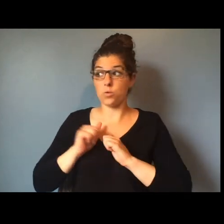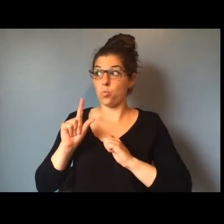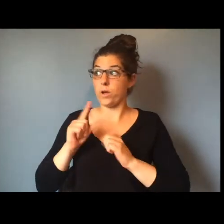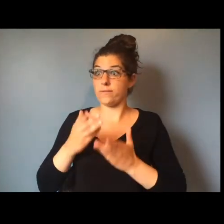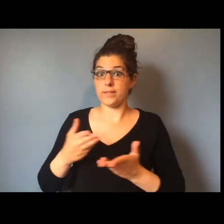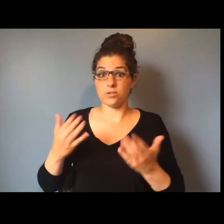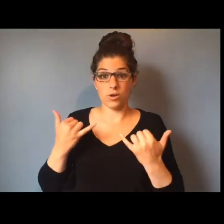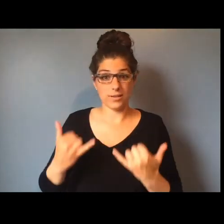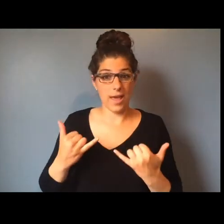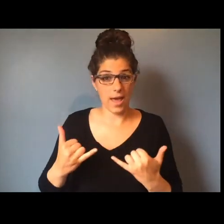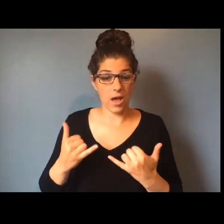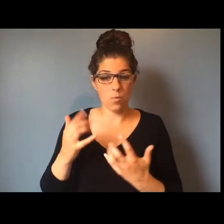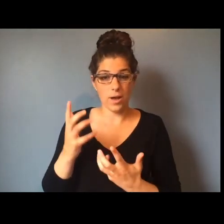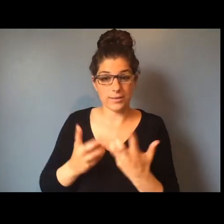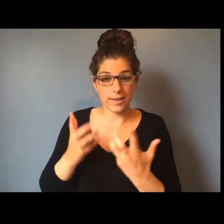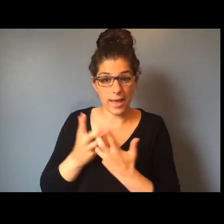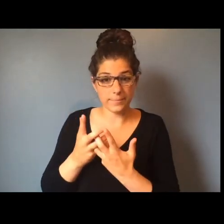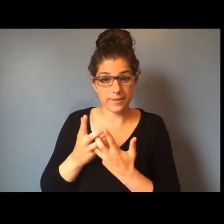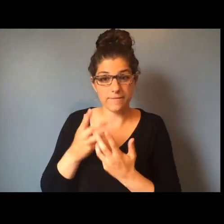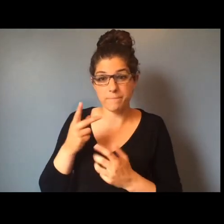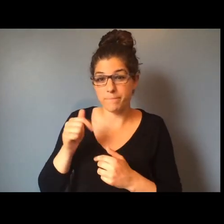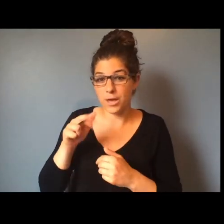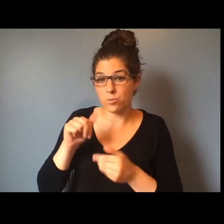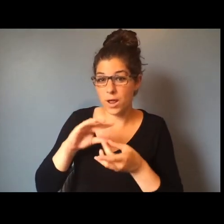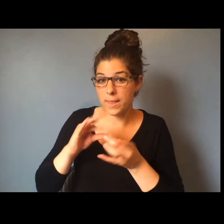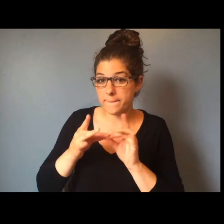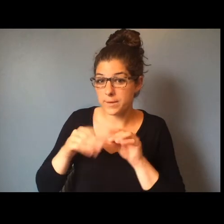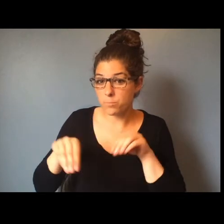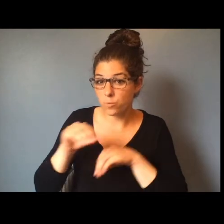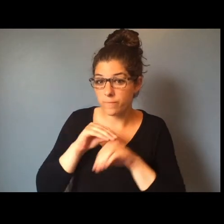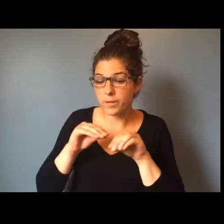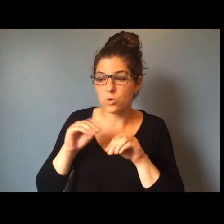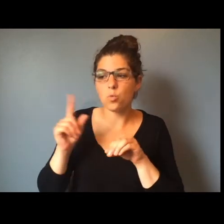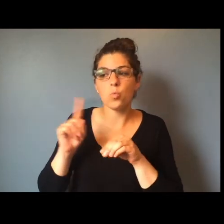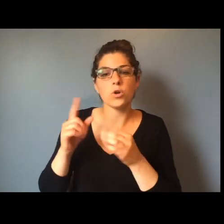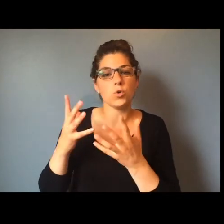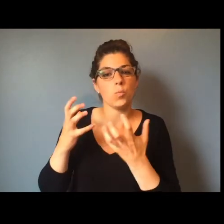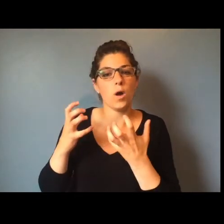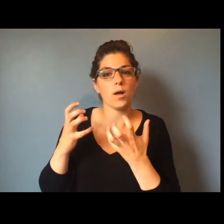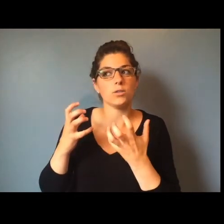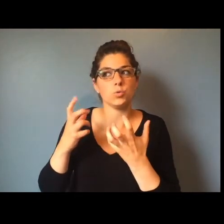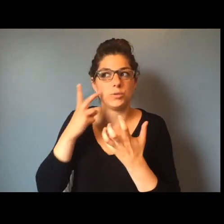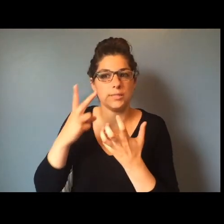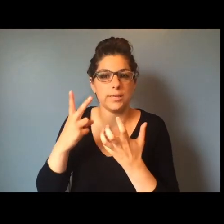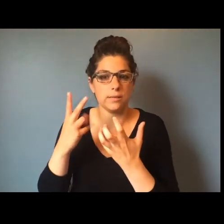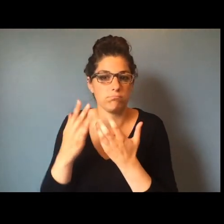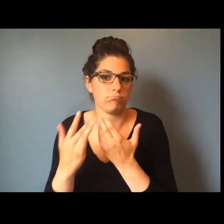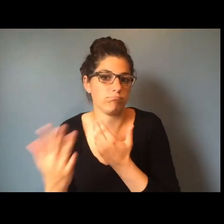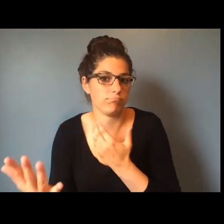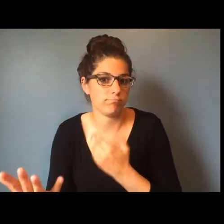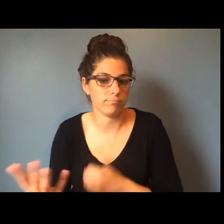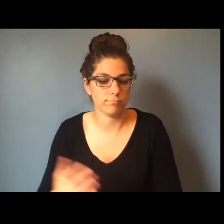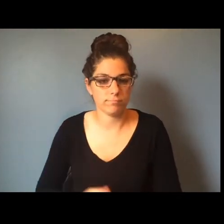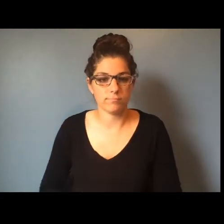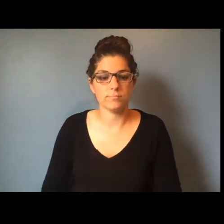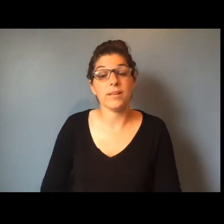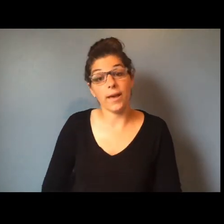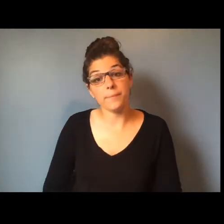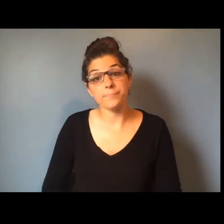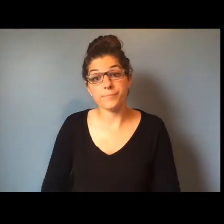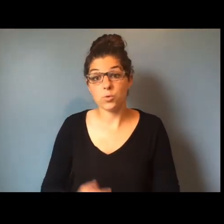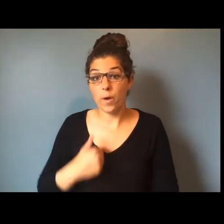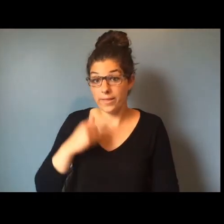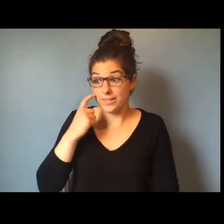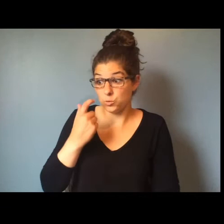are, the adaptive and Paralympic movement, and where would you like to see where? Yeah, so I think